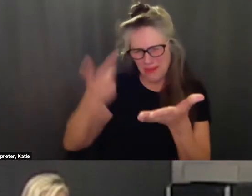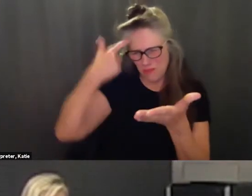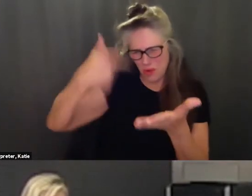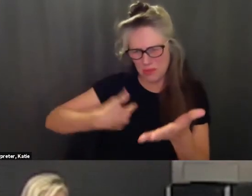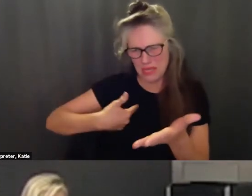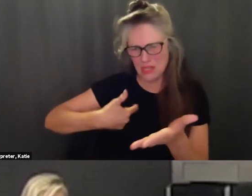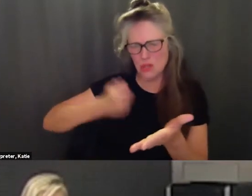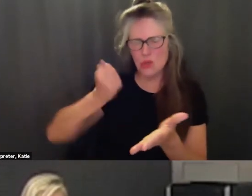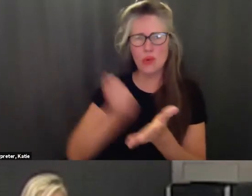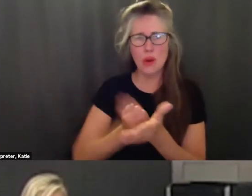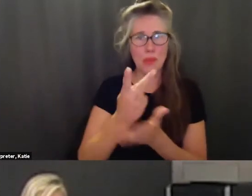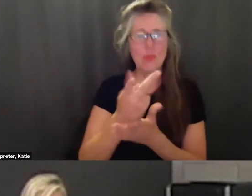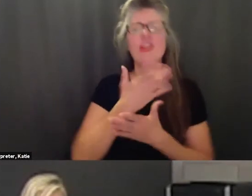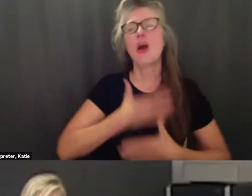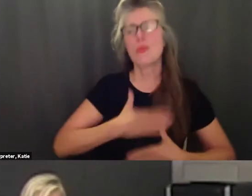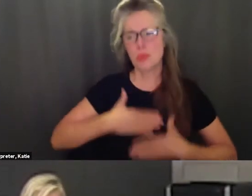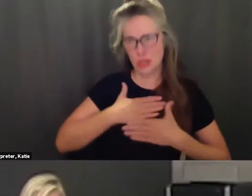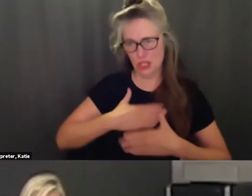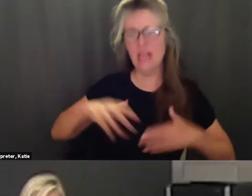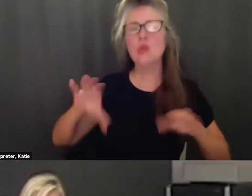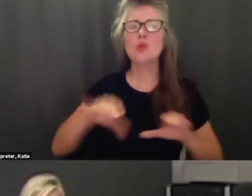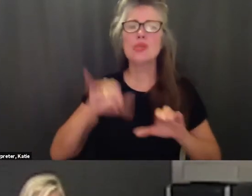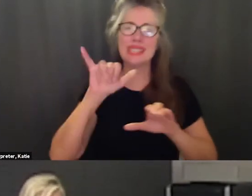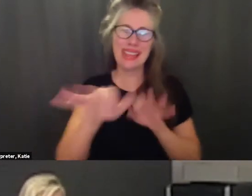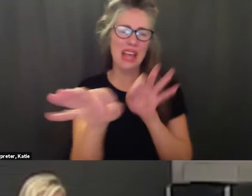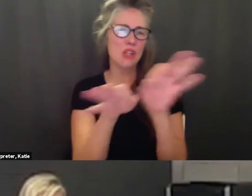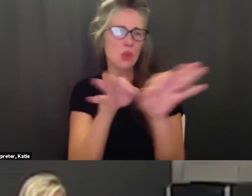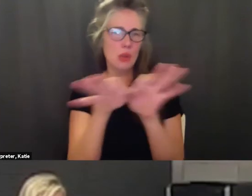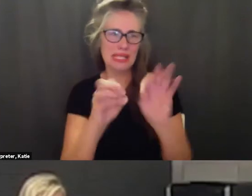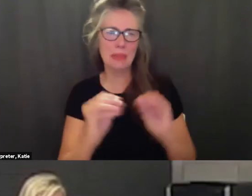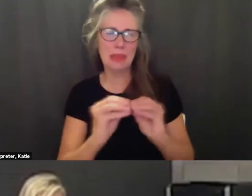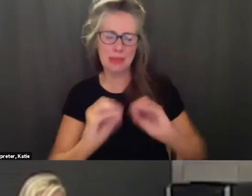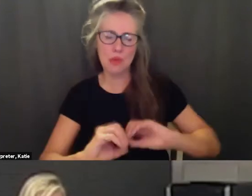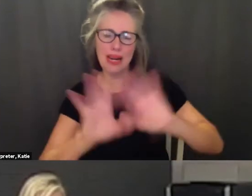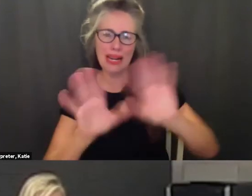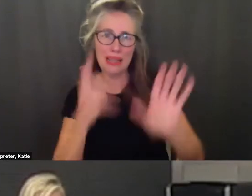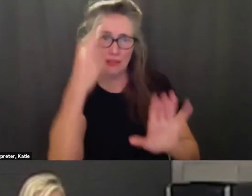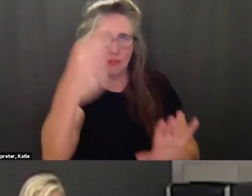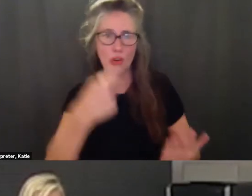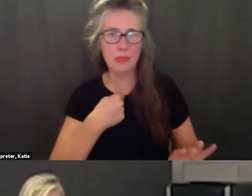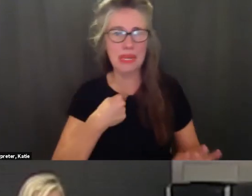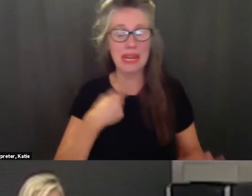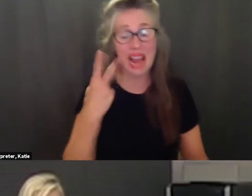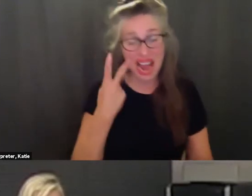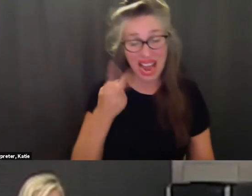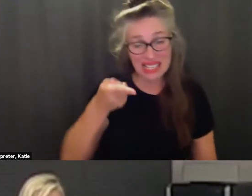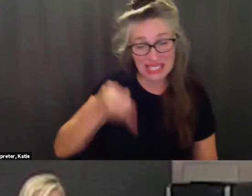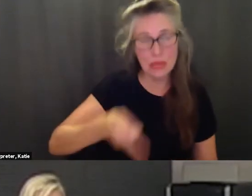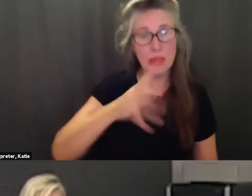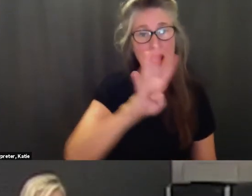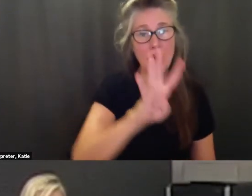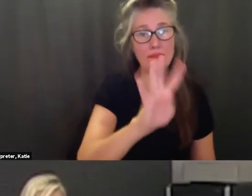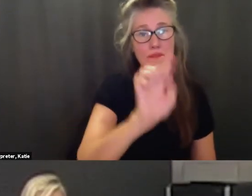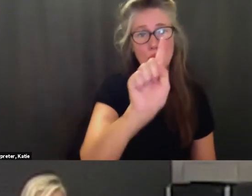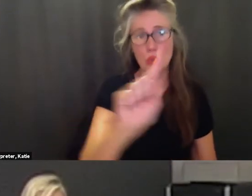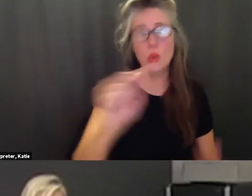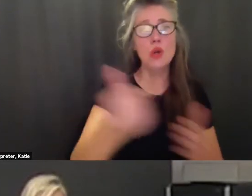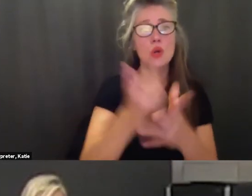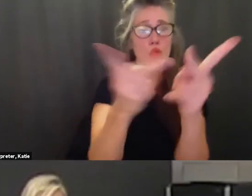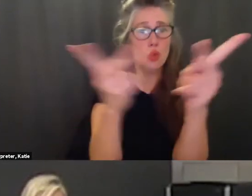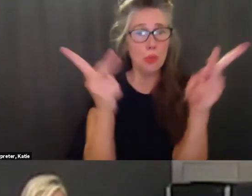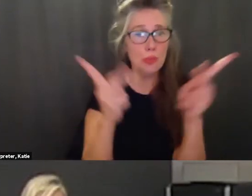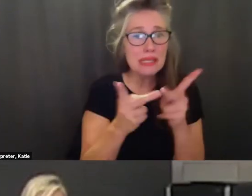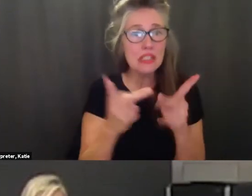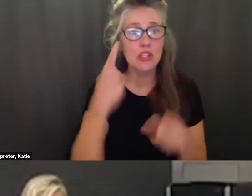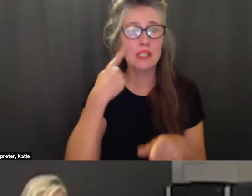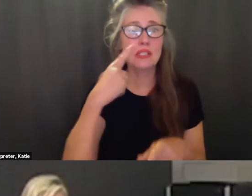I appreciate your doing that. And what I see is that we have 41 positions in the